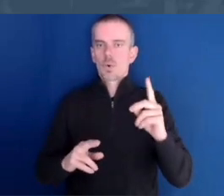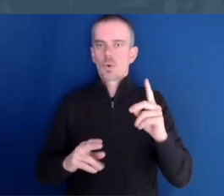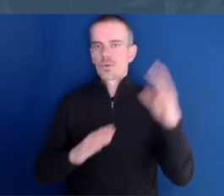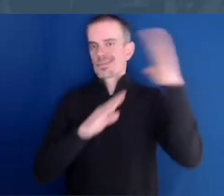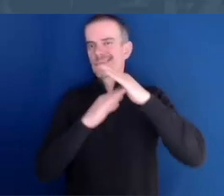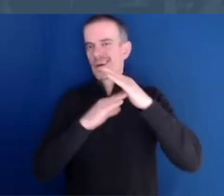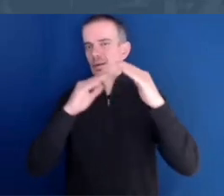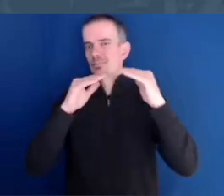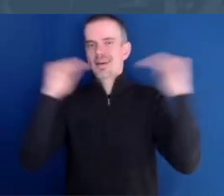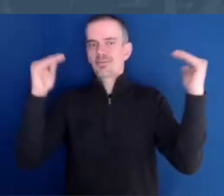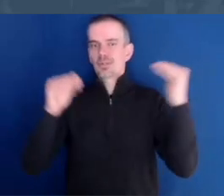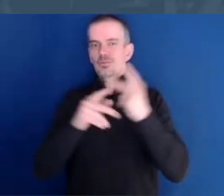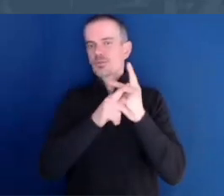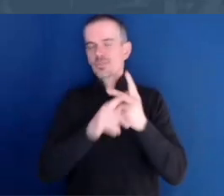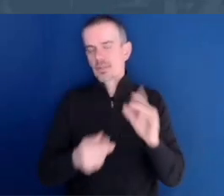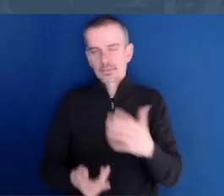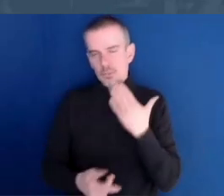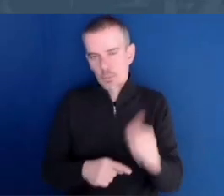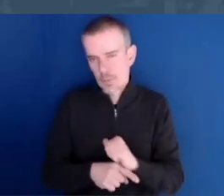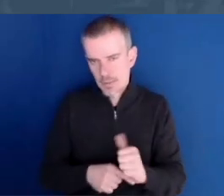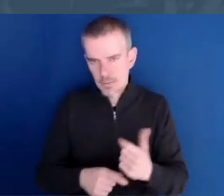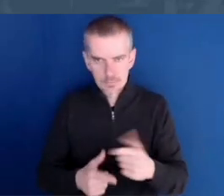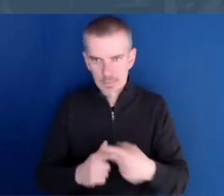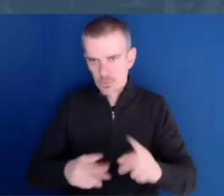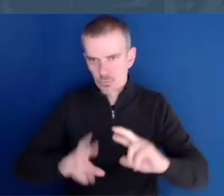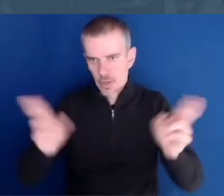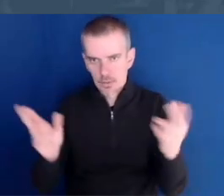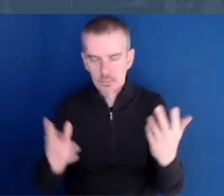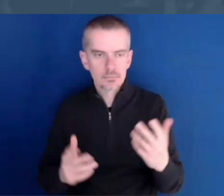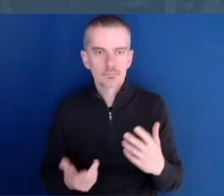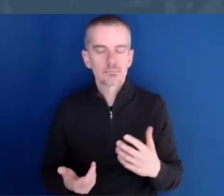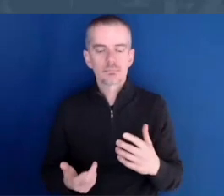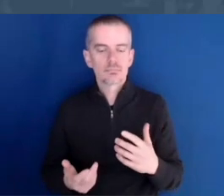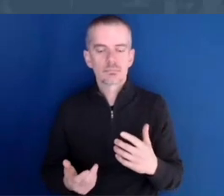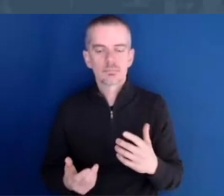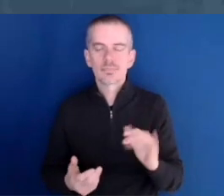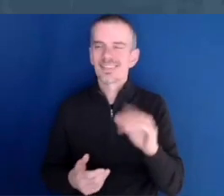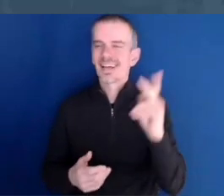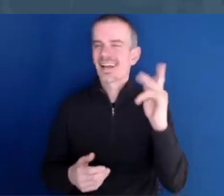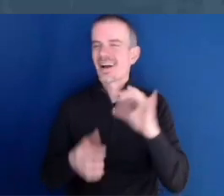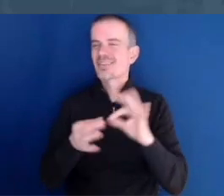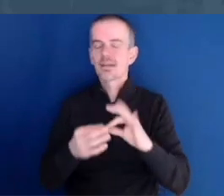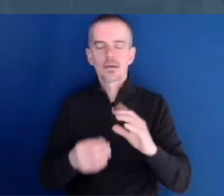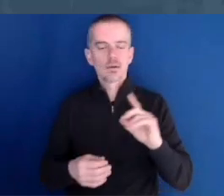of supervision is always a good practice. Just like Kyle said, kind of always being audit ready, always being ready for that higher level